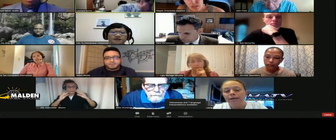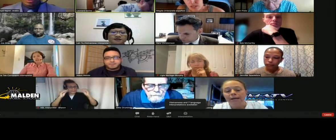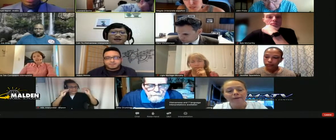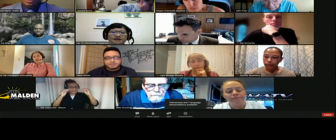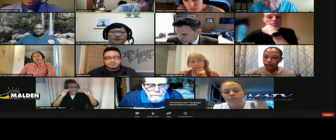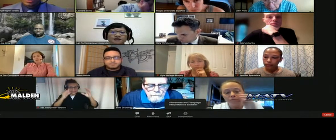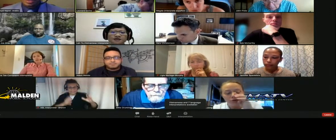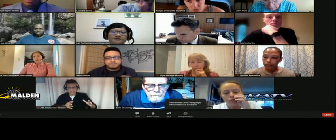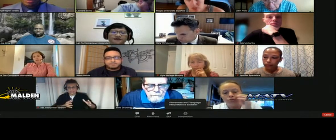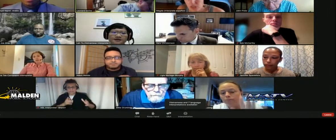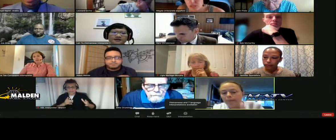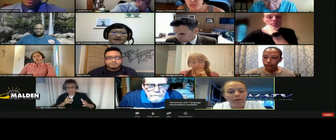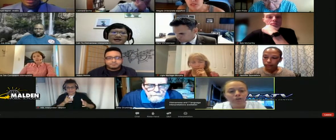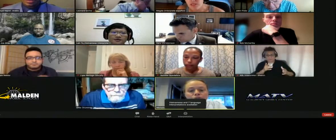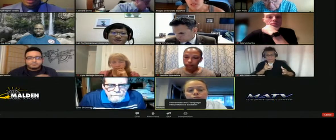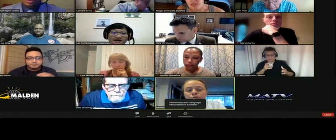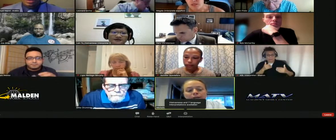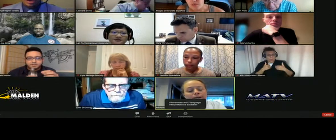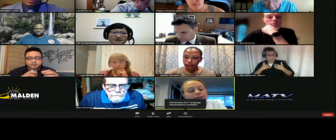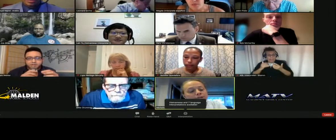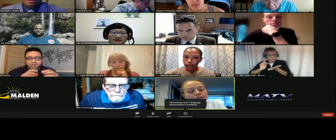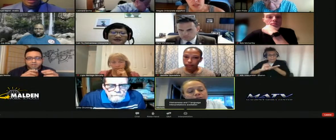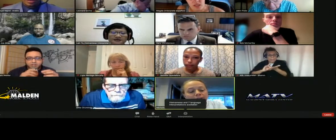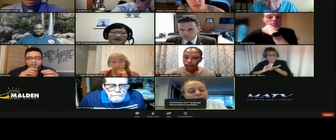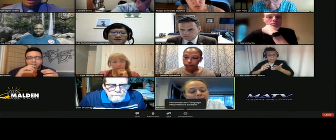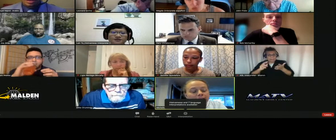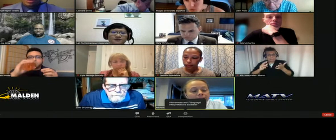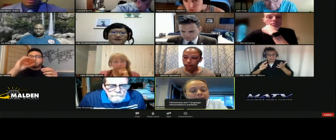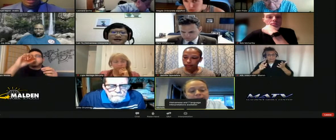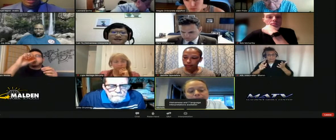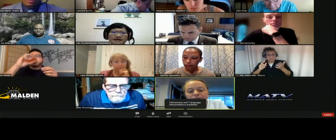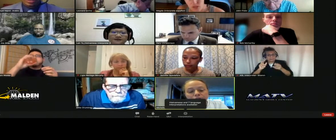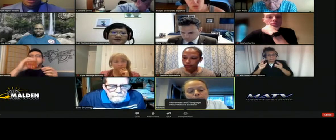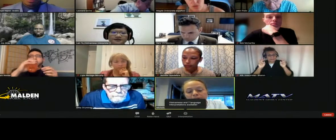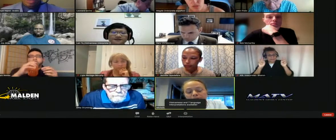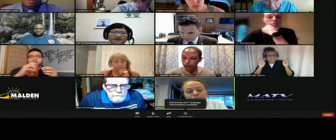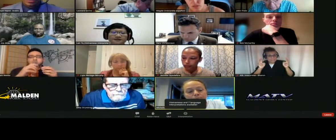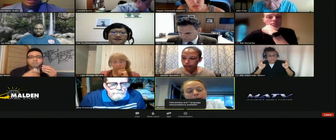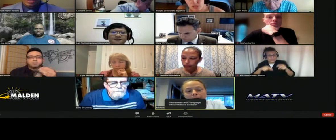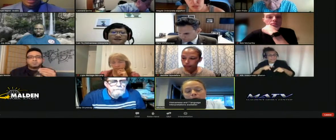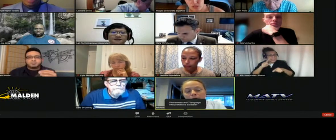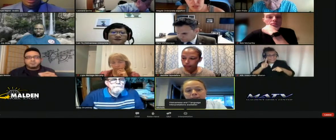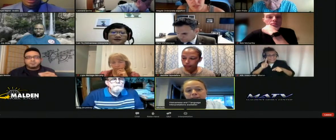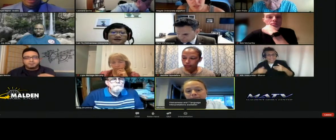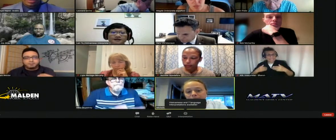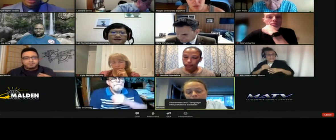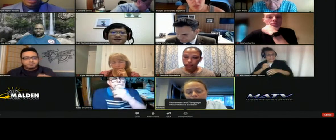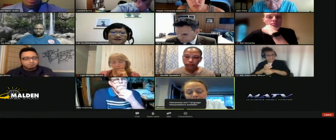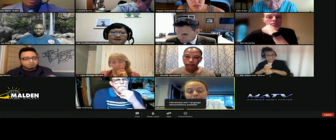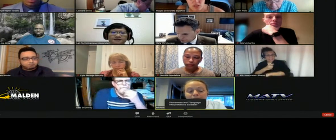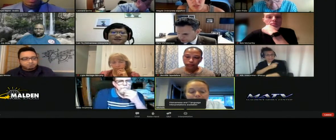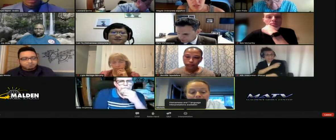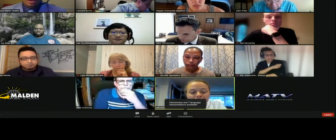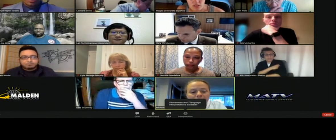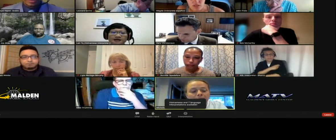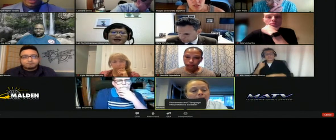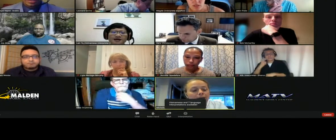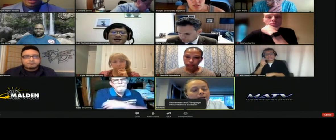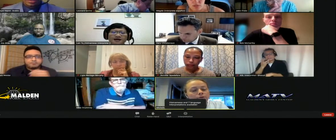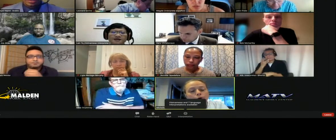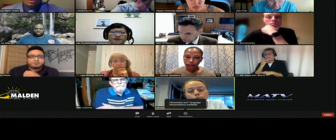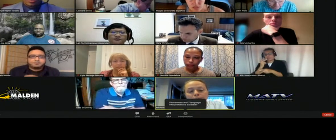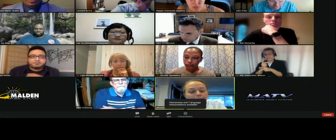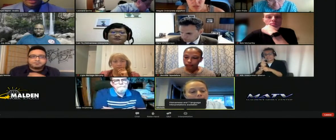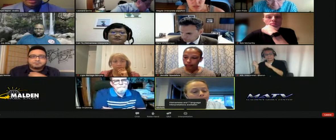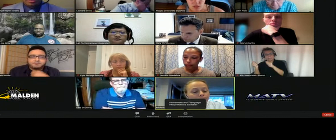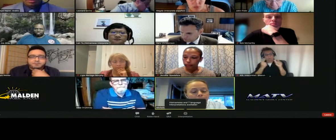know, have, you know, certain medical issues. And I just feel like we should be fighting on the side of safety